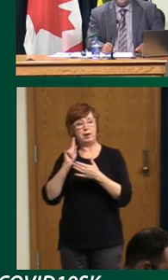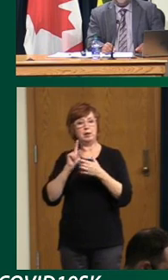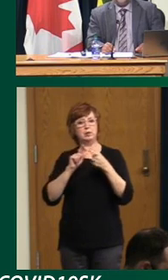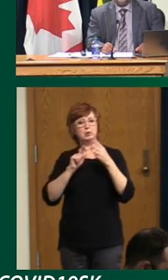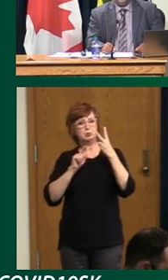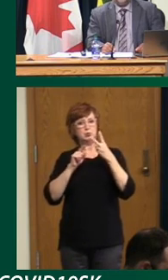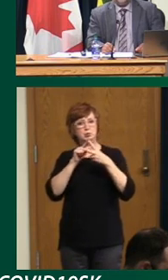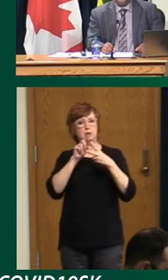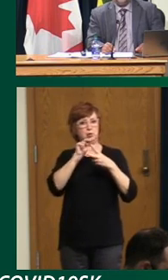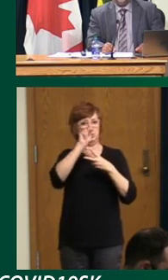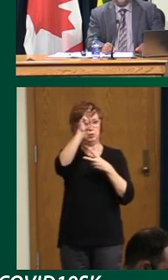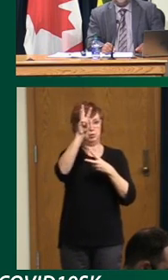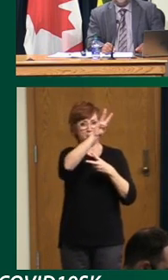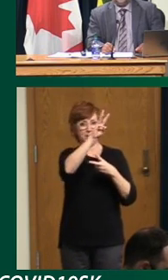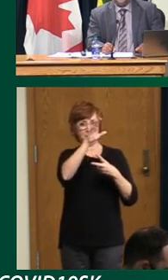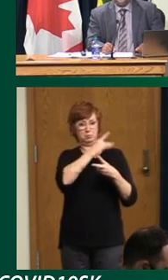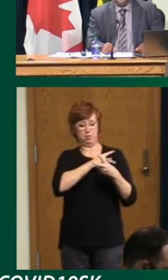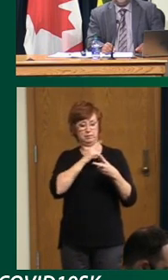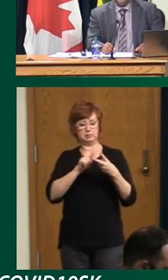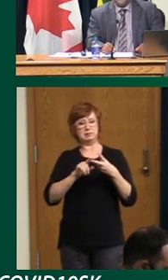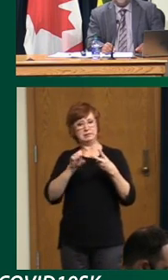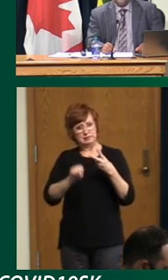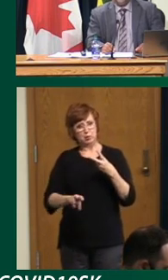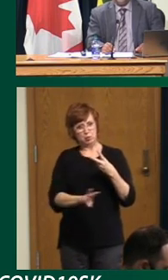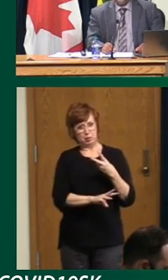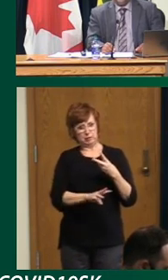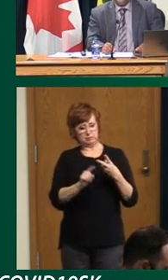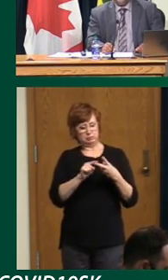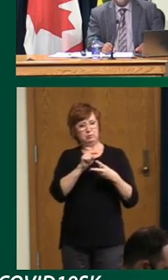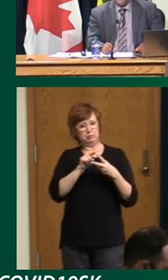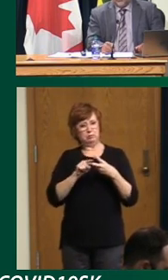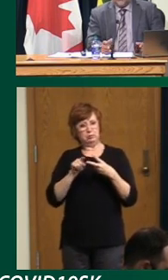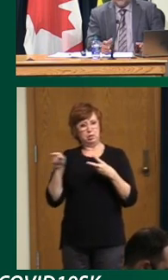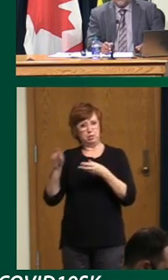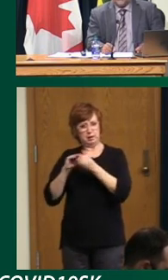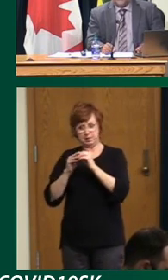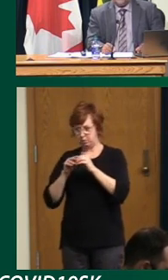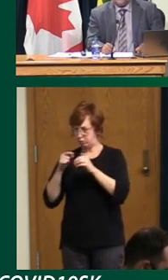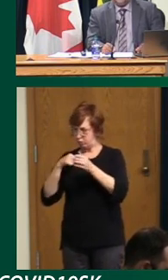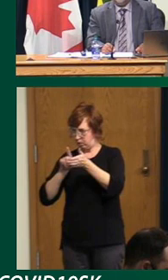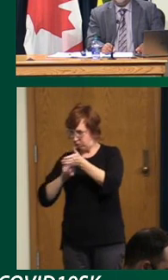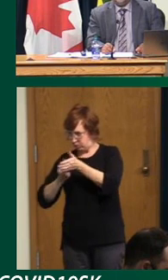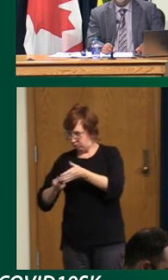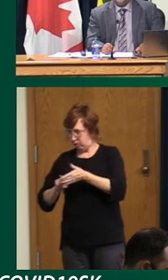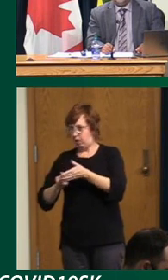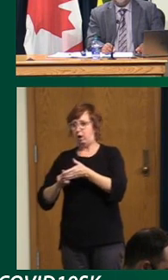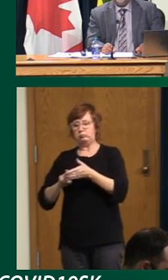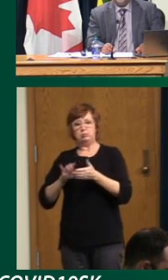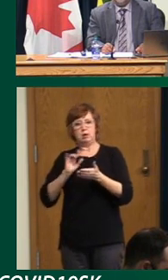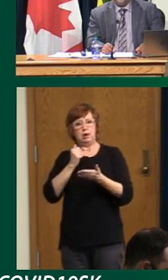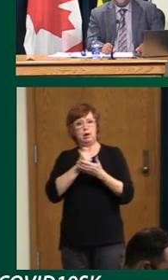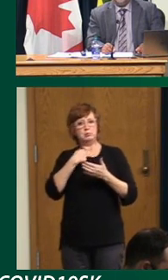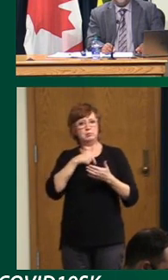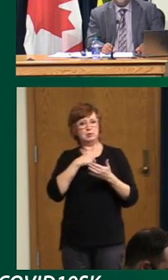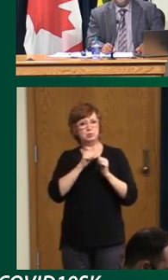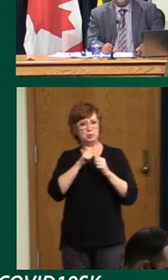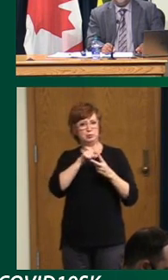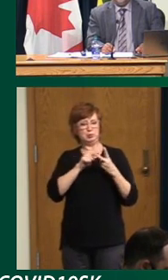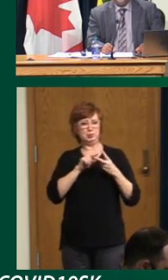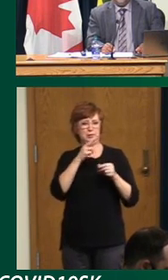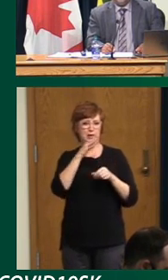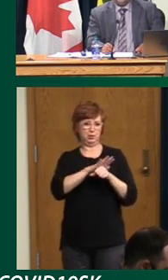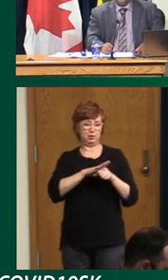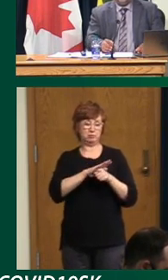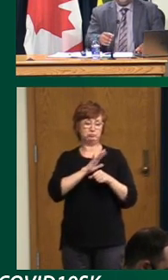did some very focused work in those settings that was informative in terms of planning. But now, of course, with the rising case numbers, the modeling is informing us